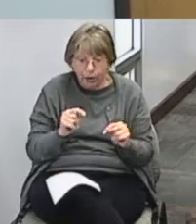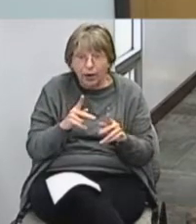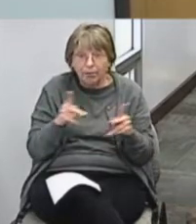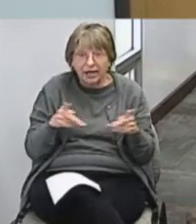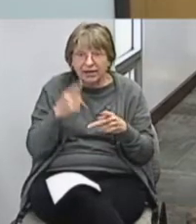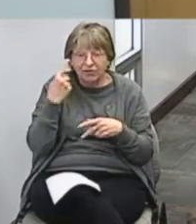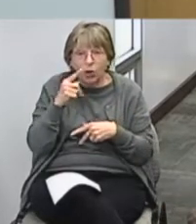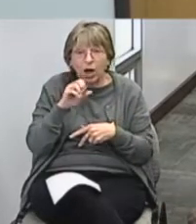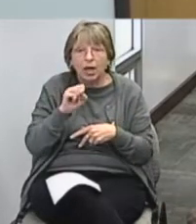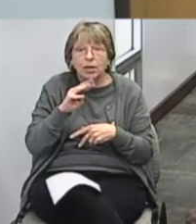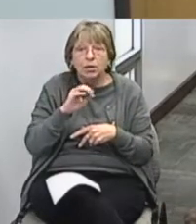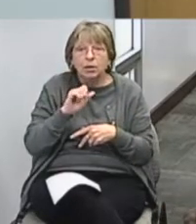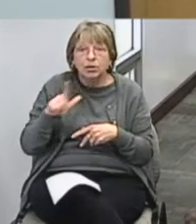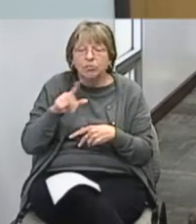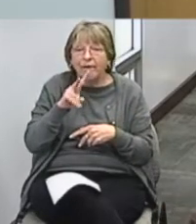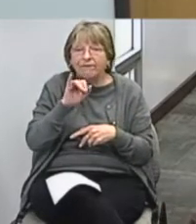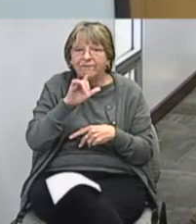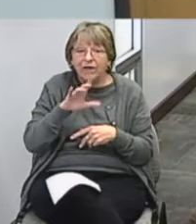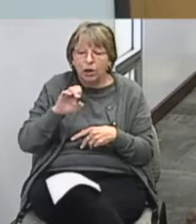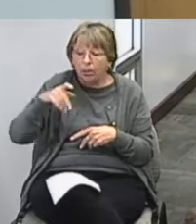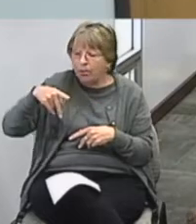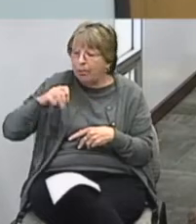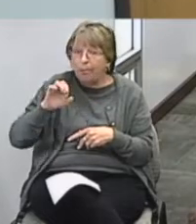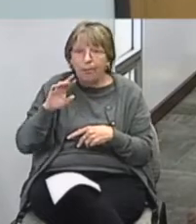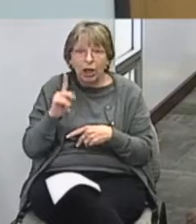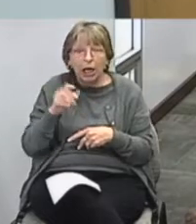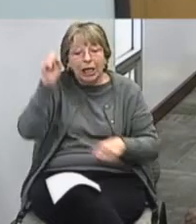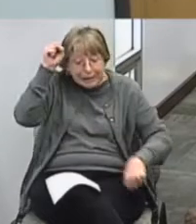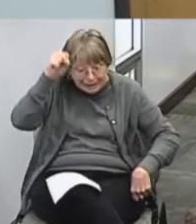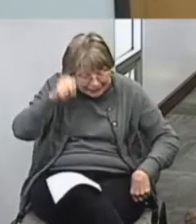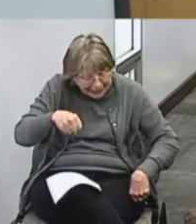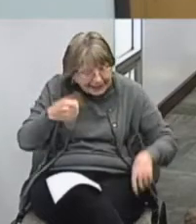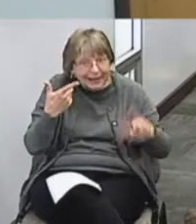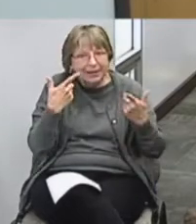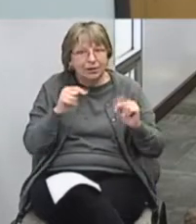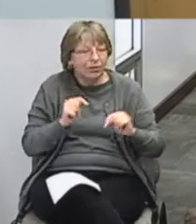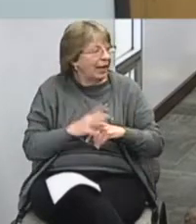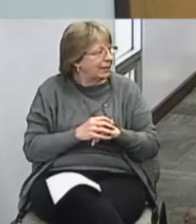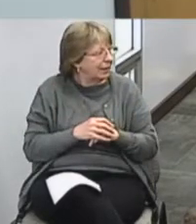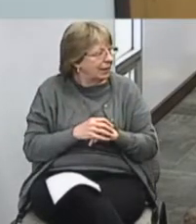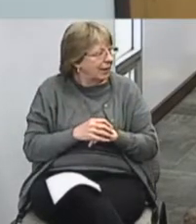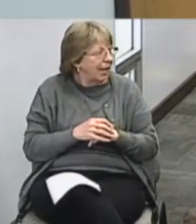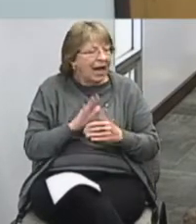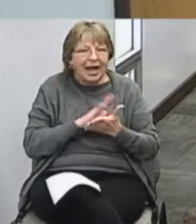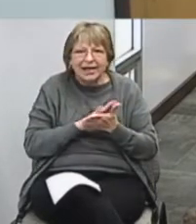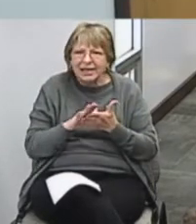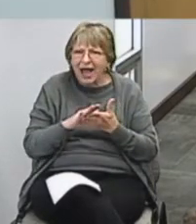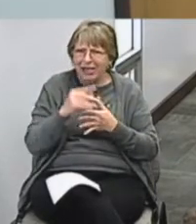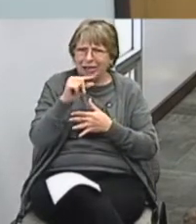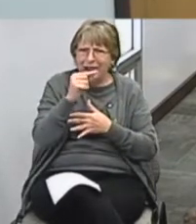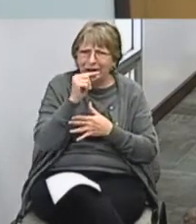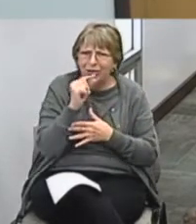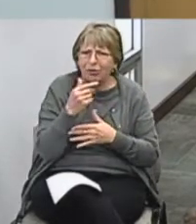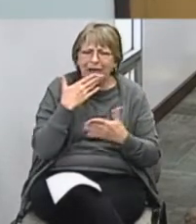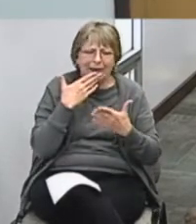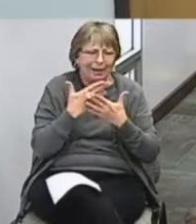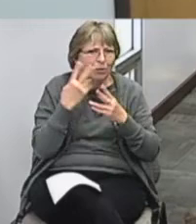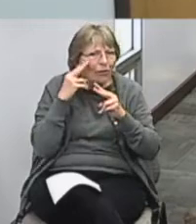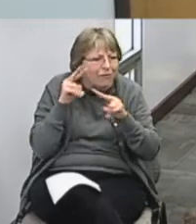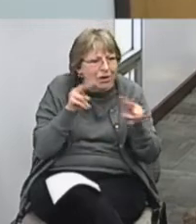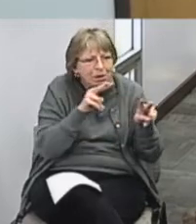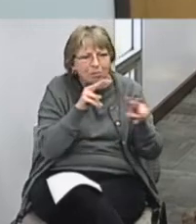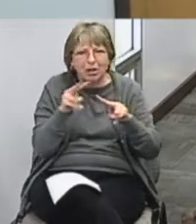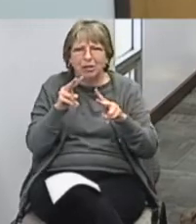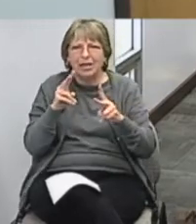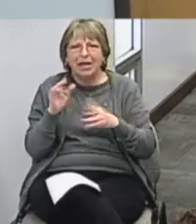park? Yes, it is a great place. A nice big green space. It gets visibility. That would be nice.